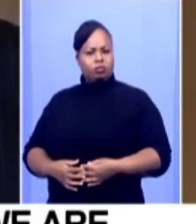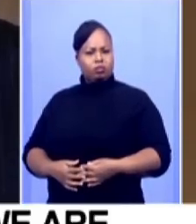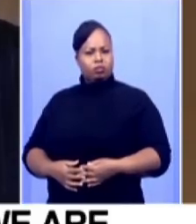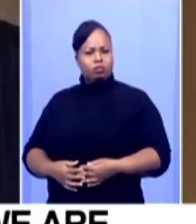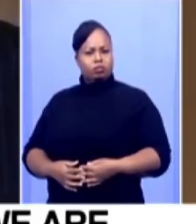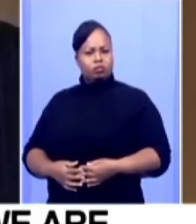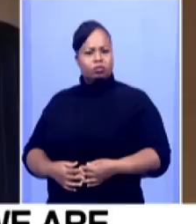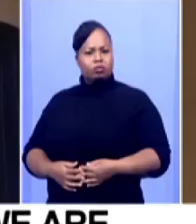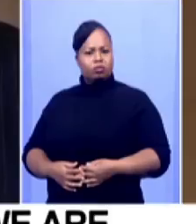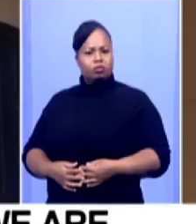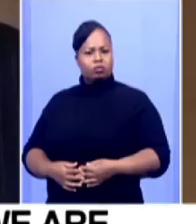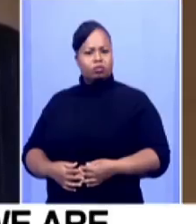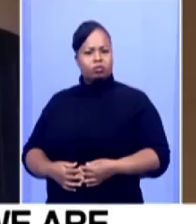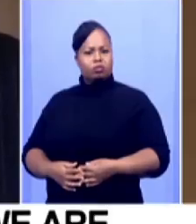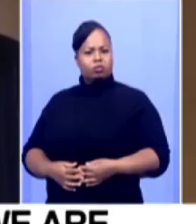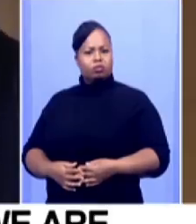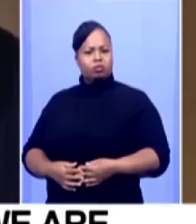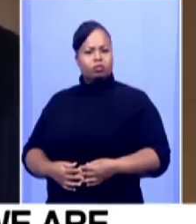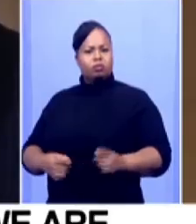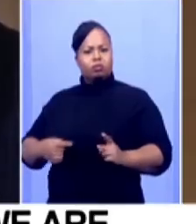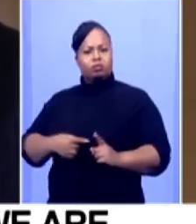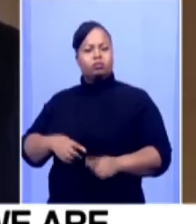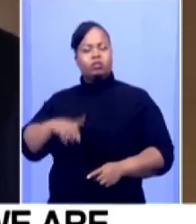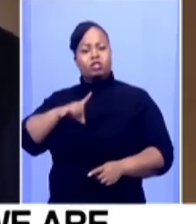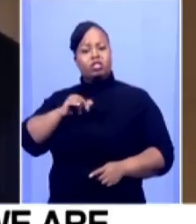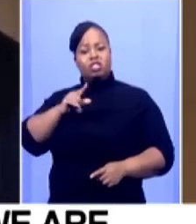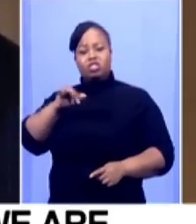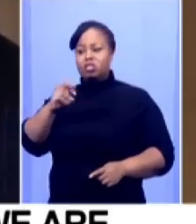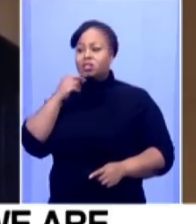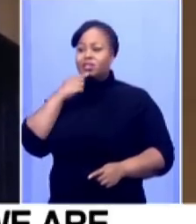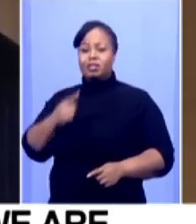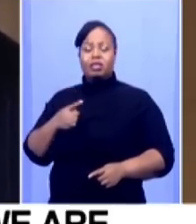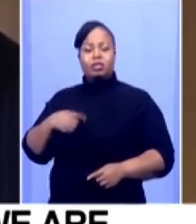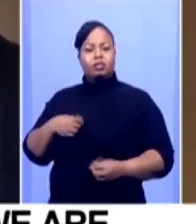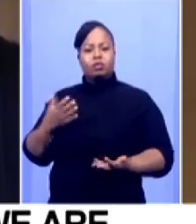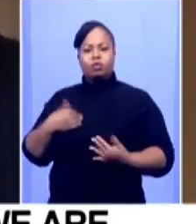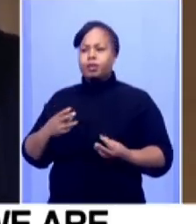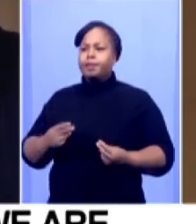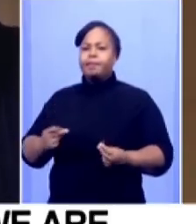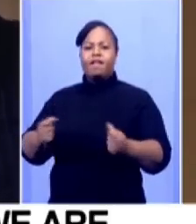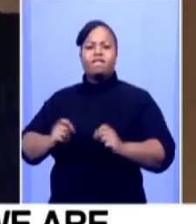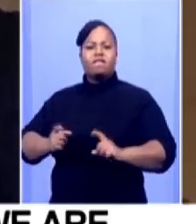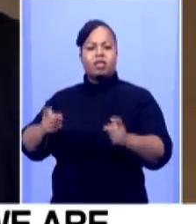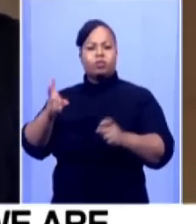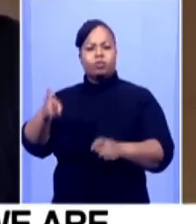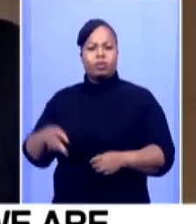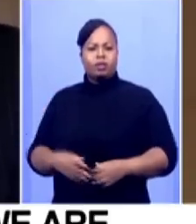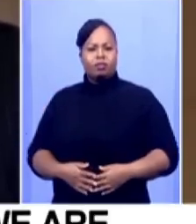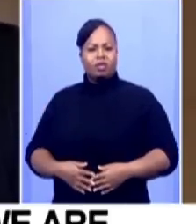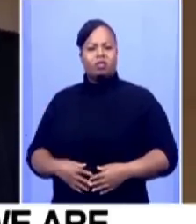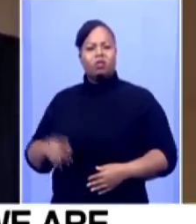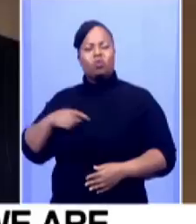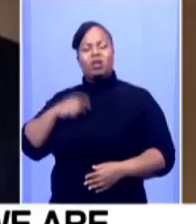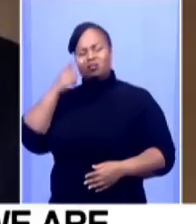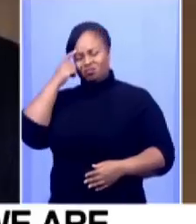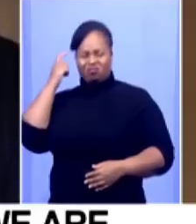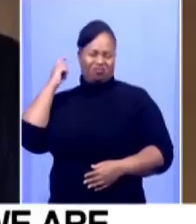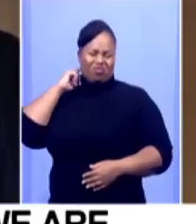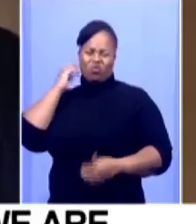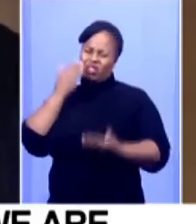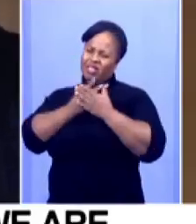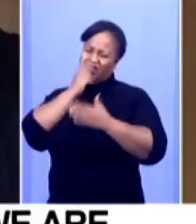Honorable the nation said the case will be speeded up. It is conscious, it is